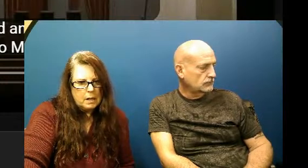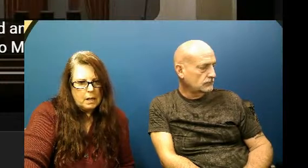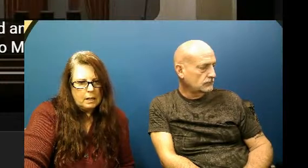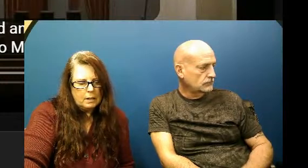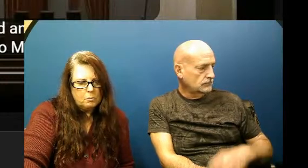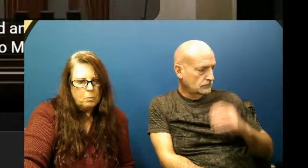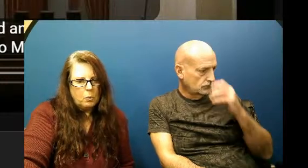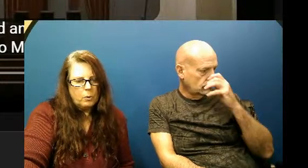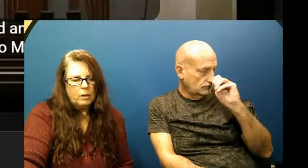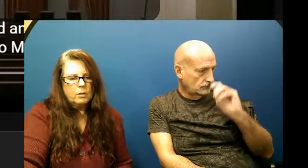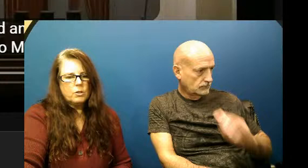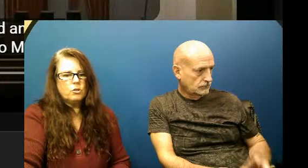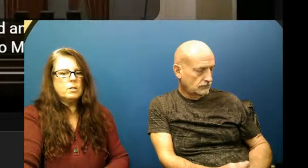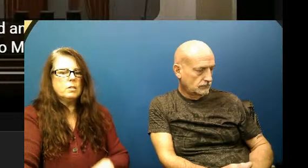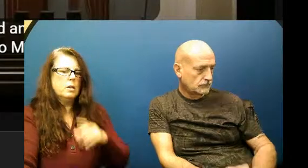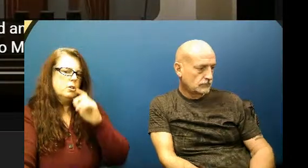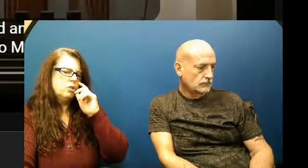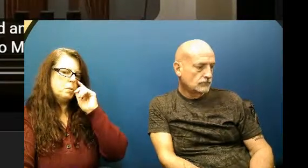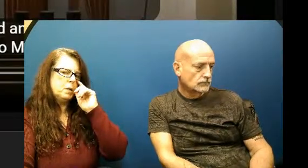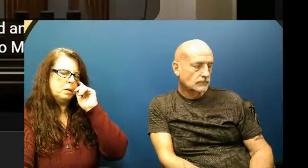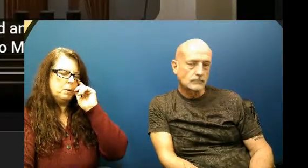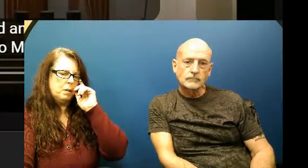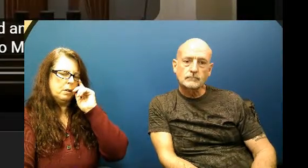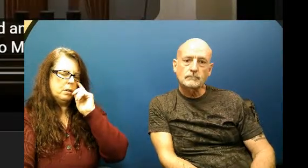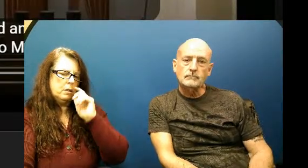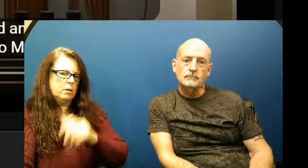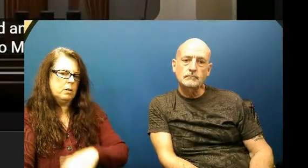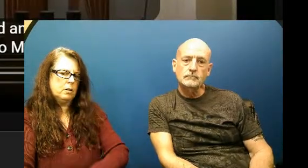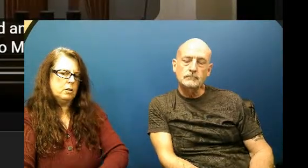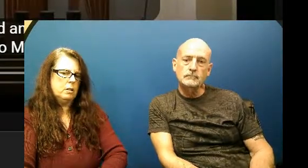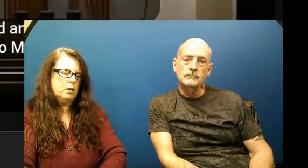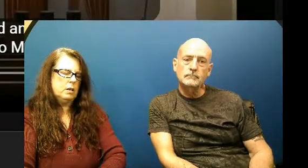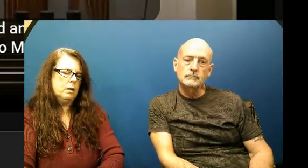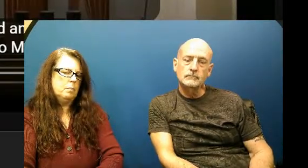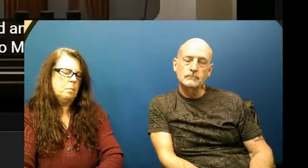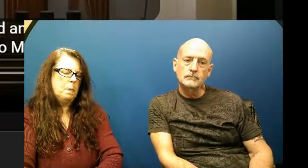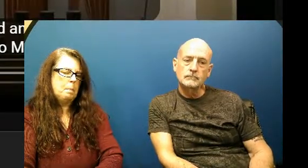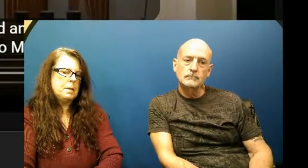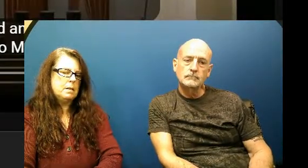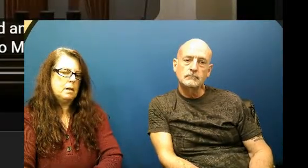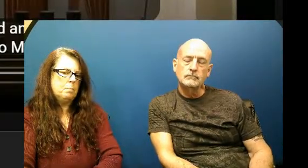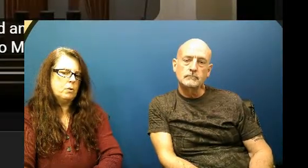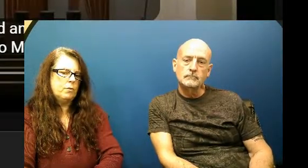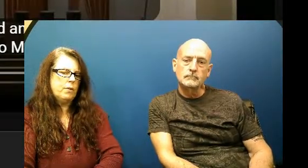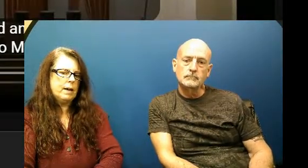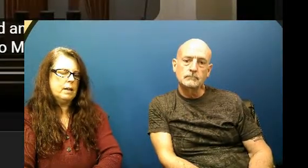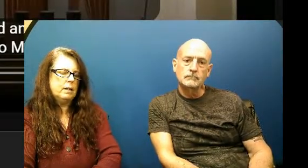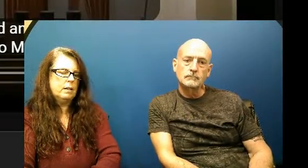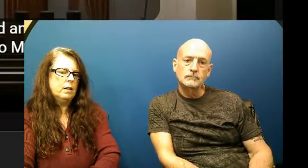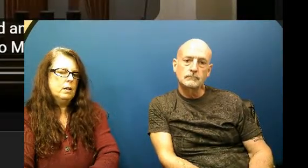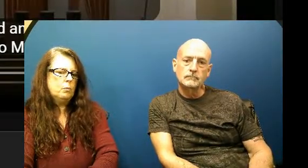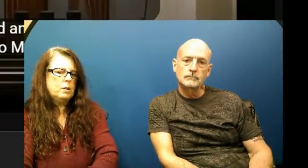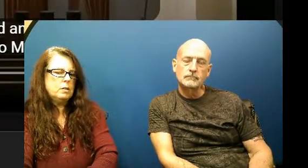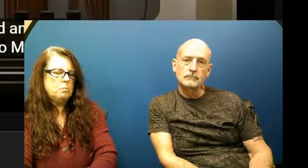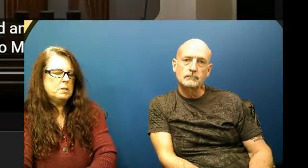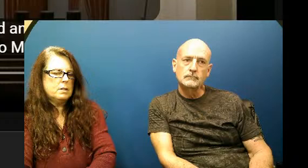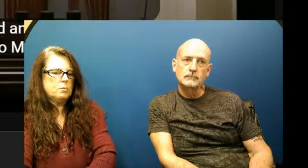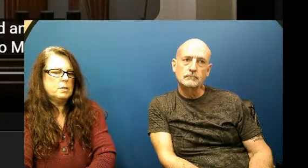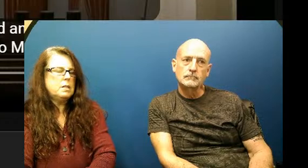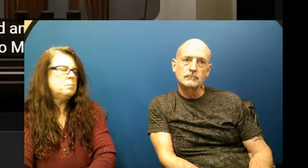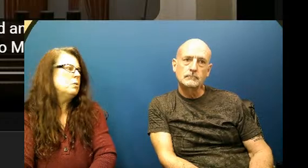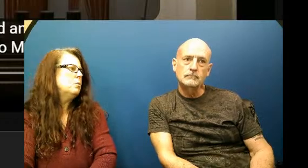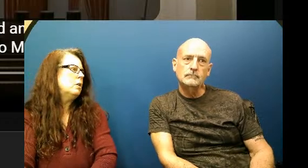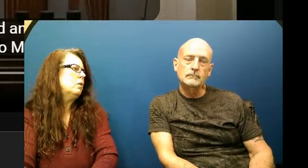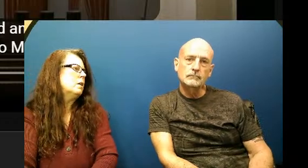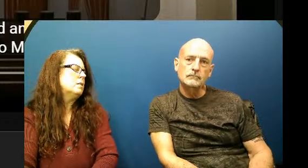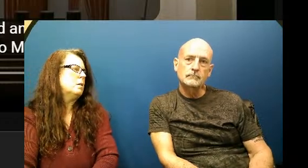money and more. So she's bringing up a good a good fact that we do business